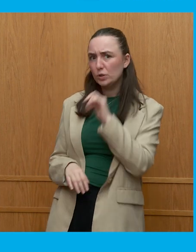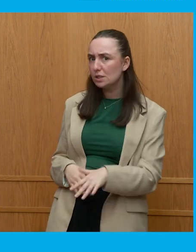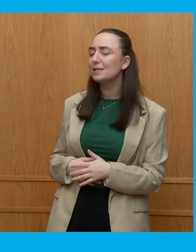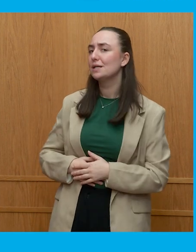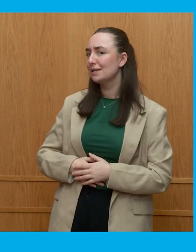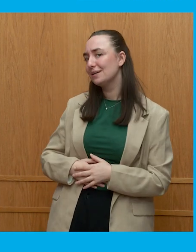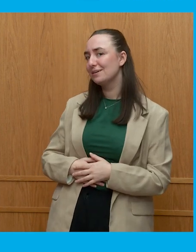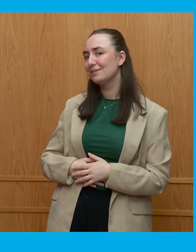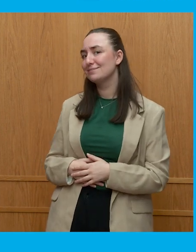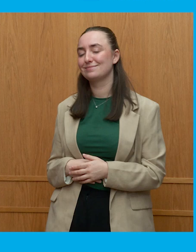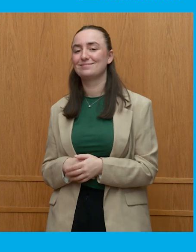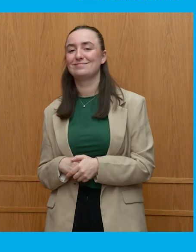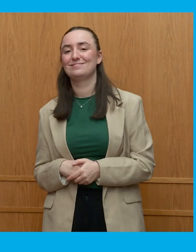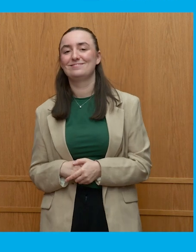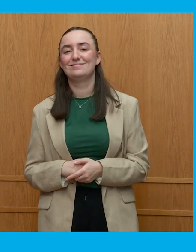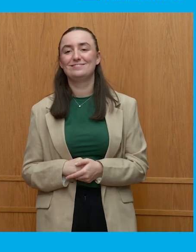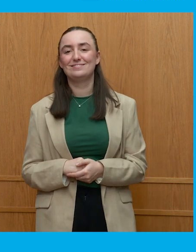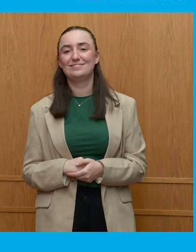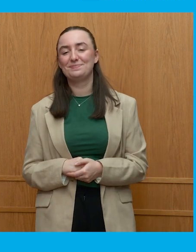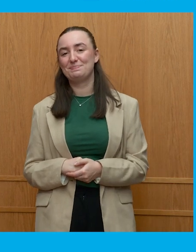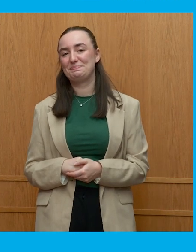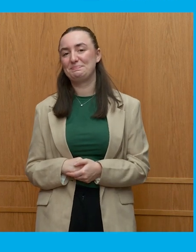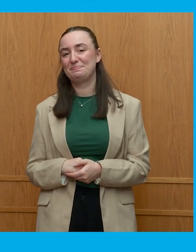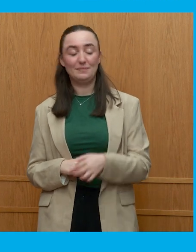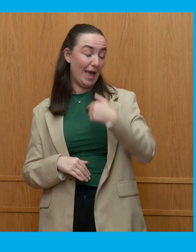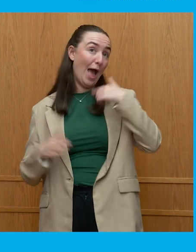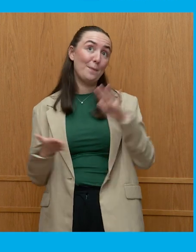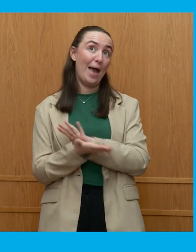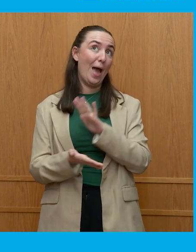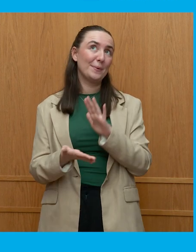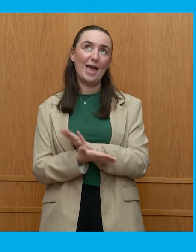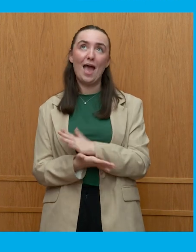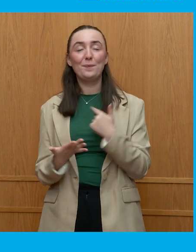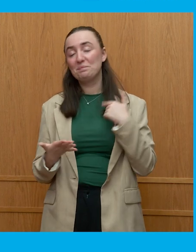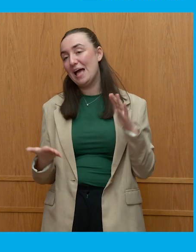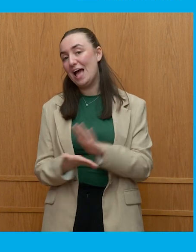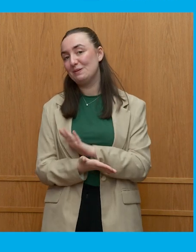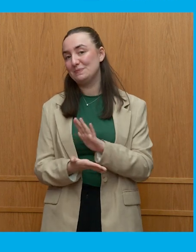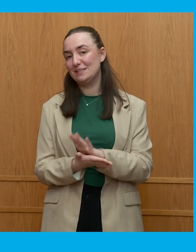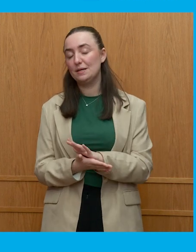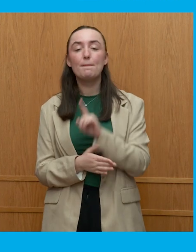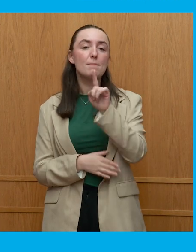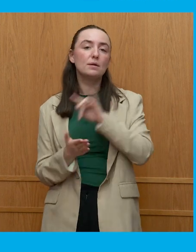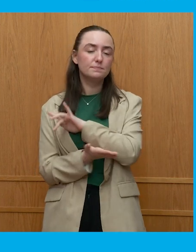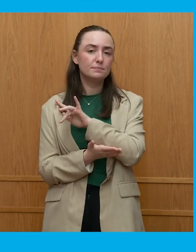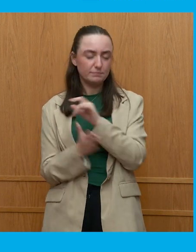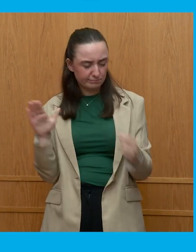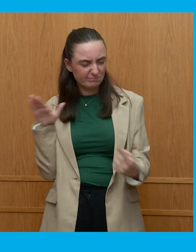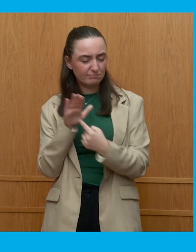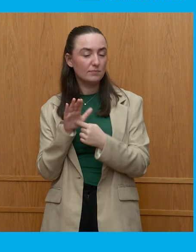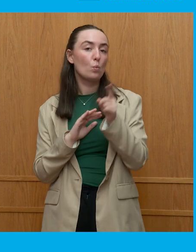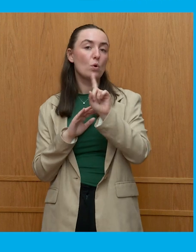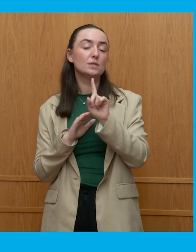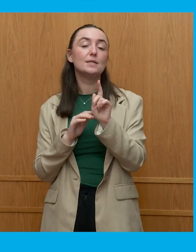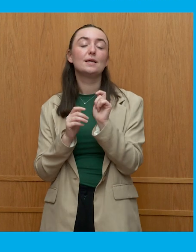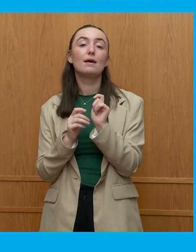first, which I'm happy about. But in essence, I think the central thing about adaptability, but doing